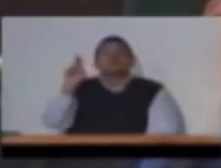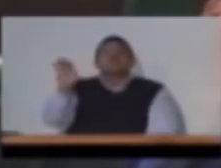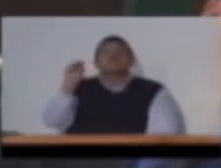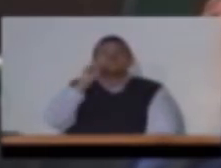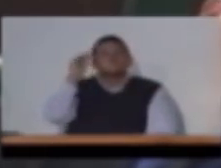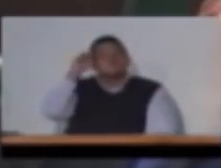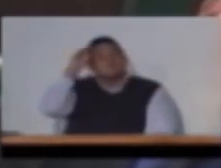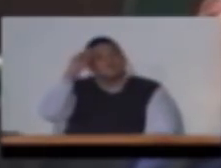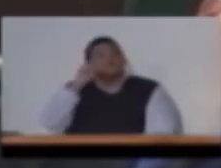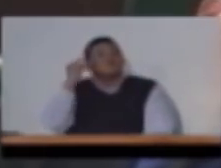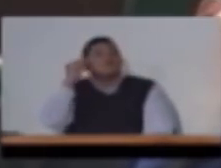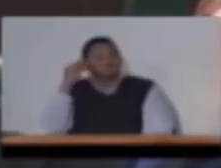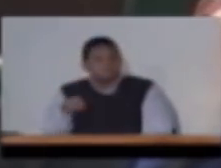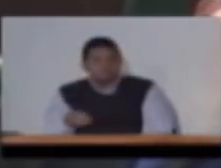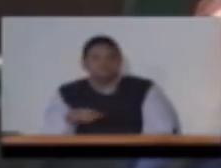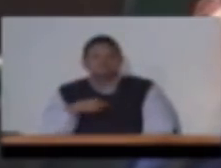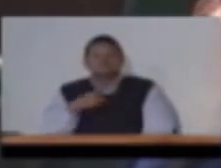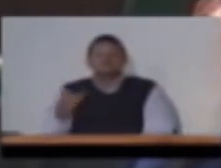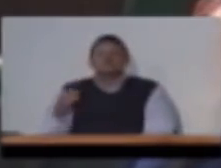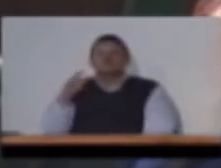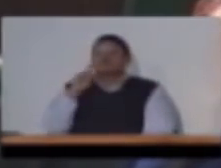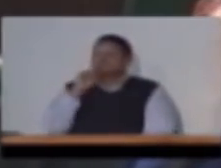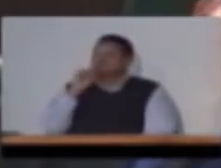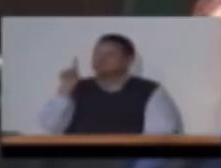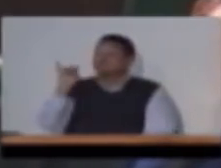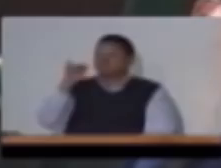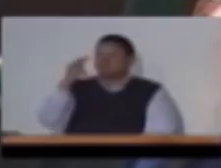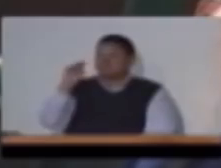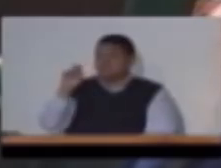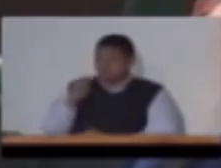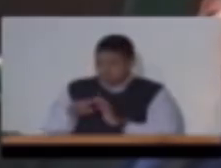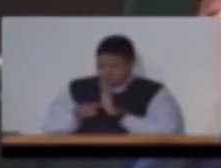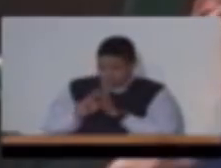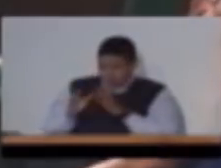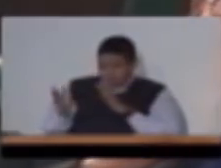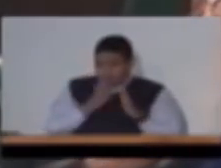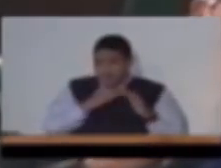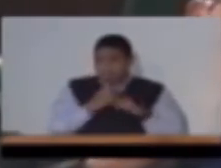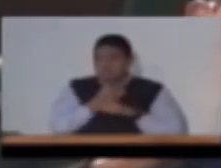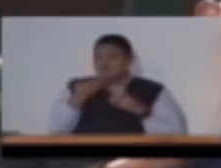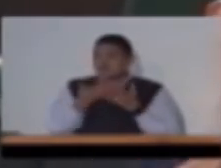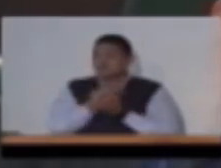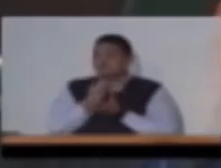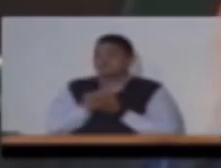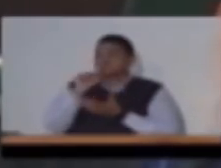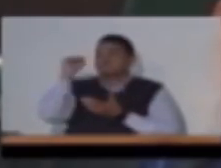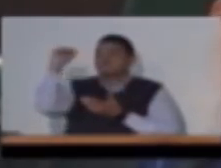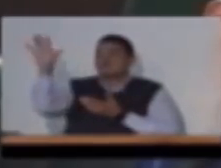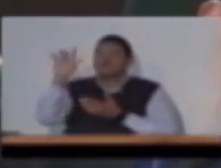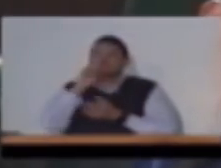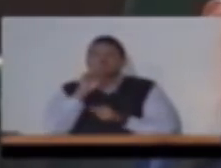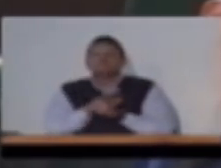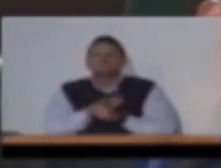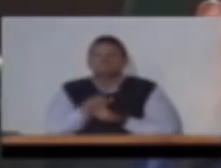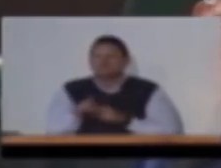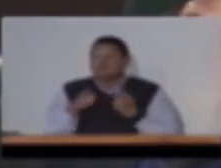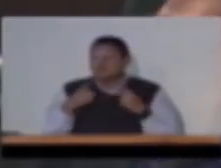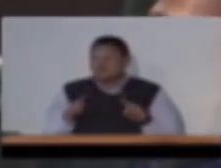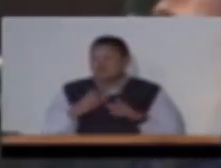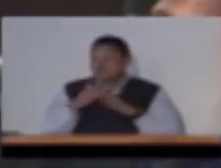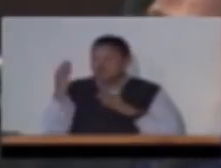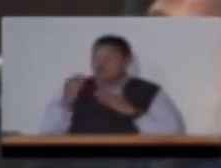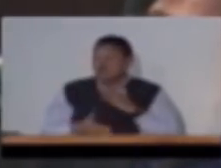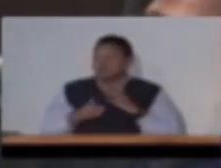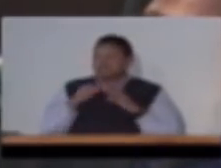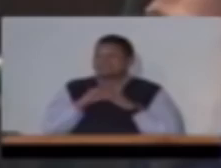now instructed the JNHT to review the plans, to make a new submission, and to ensure that it is